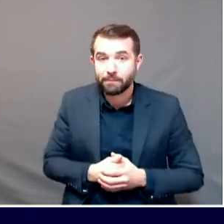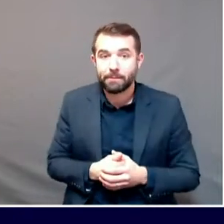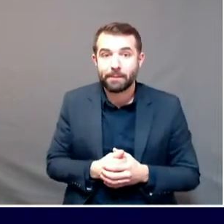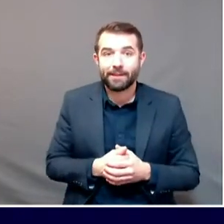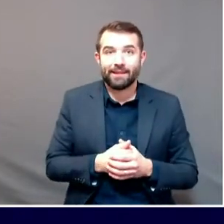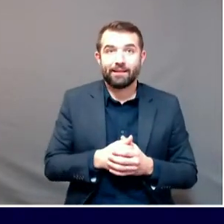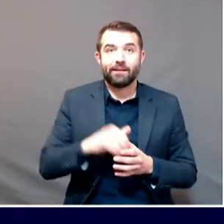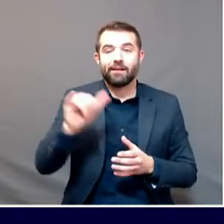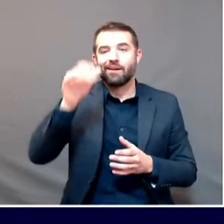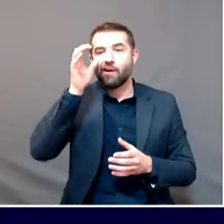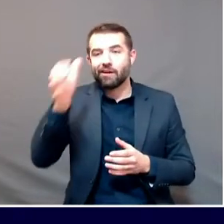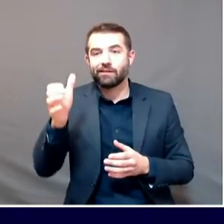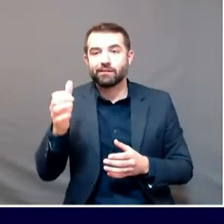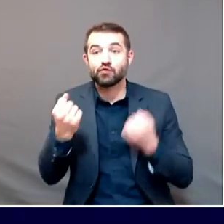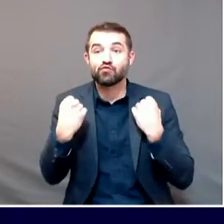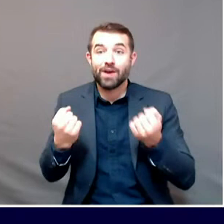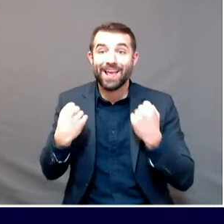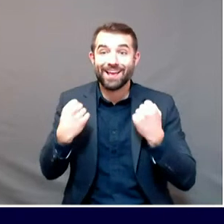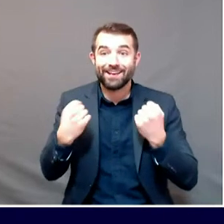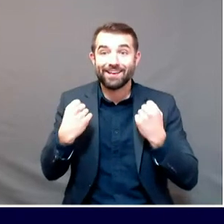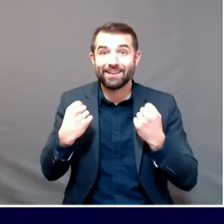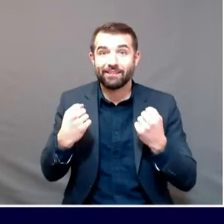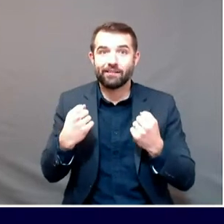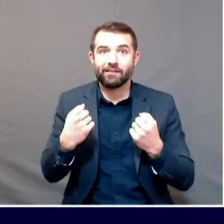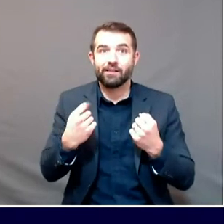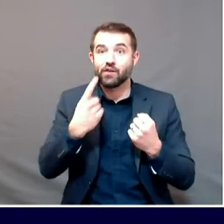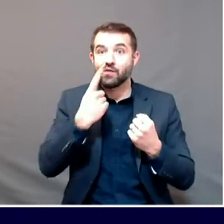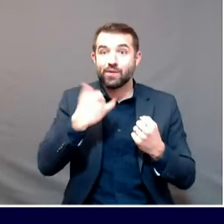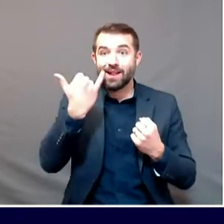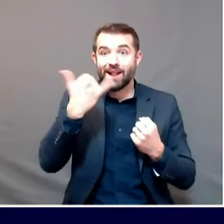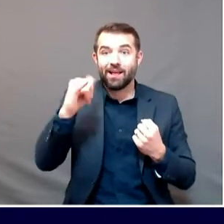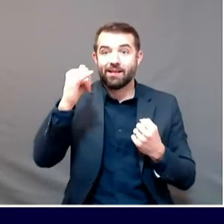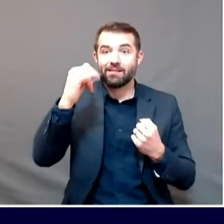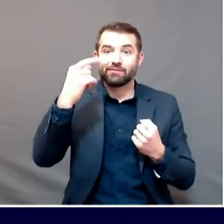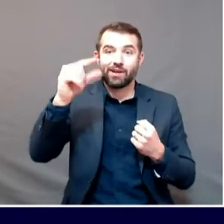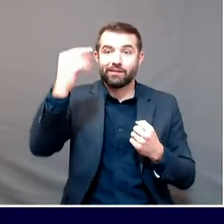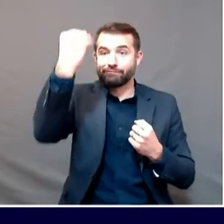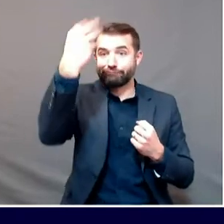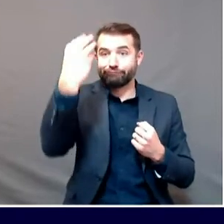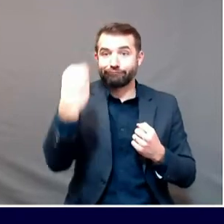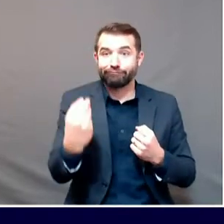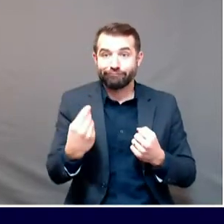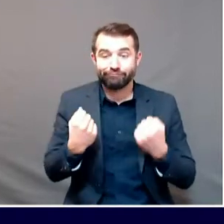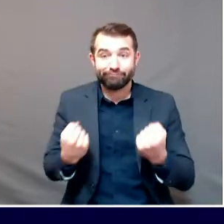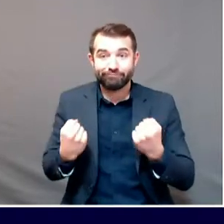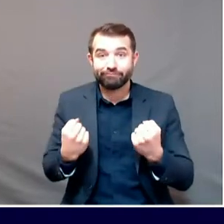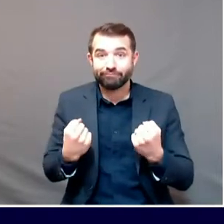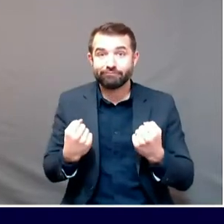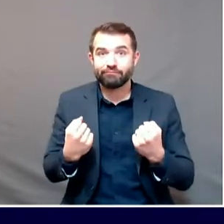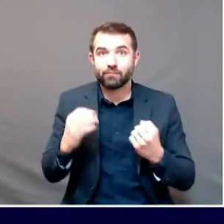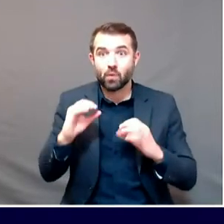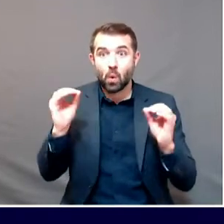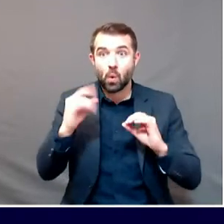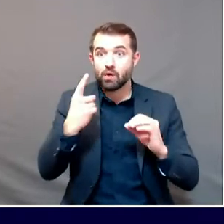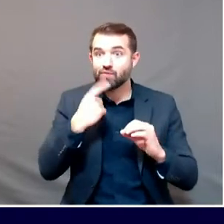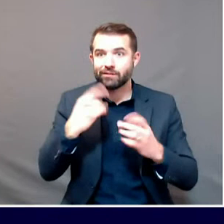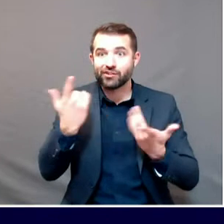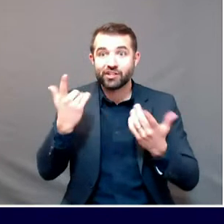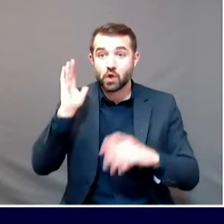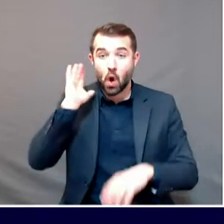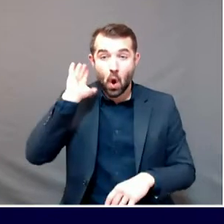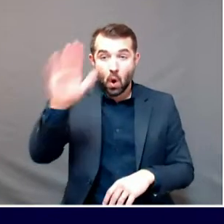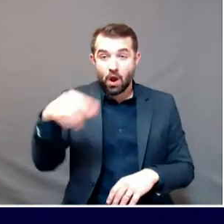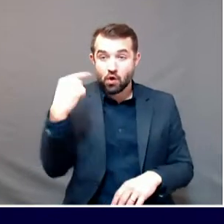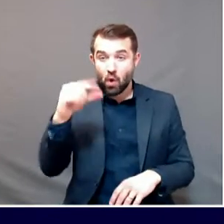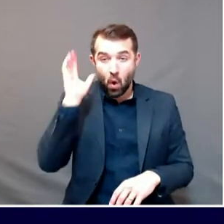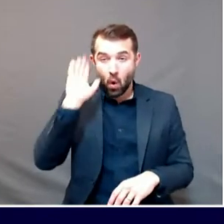that clear regulatory pathway was erected, that meant that COVID-19 vaccine development could be rocketed to the